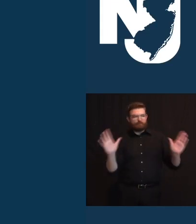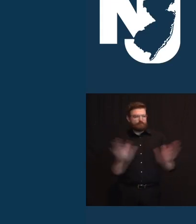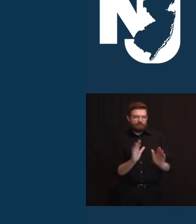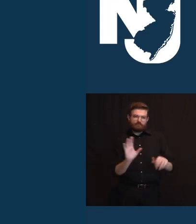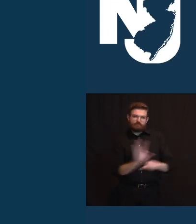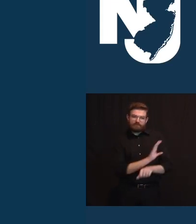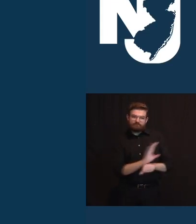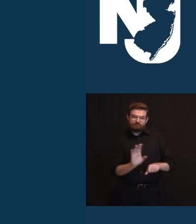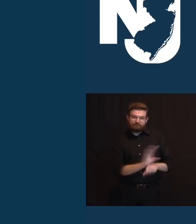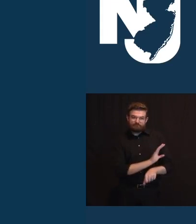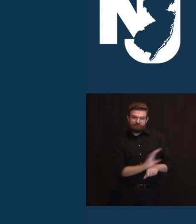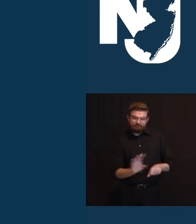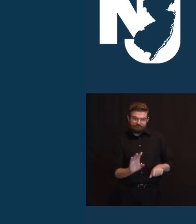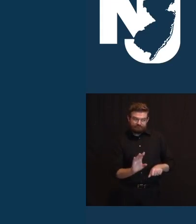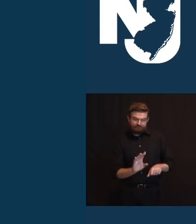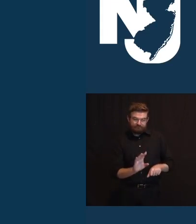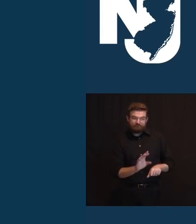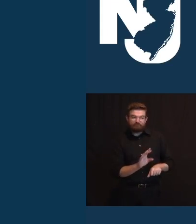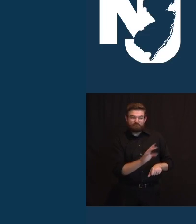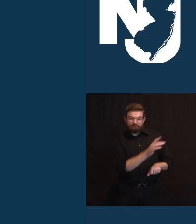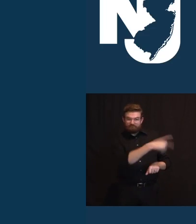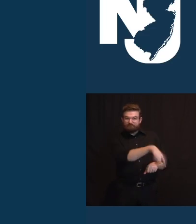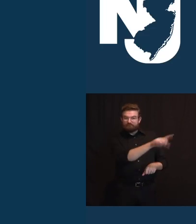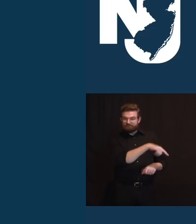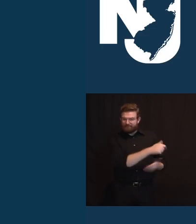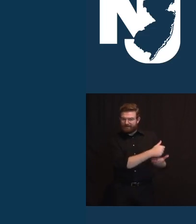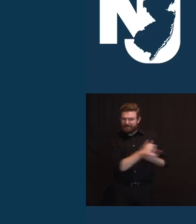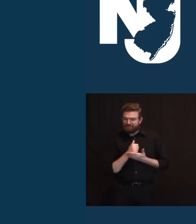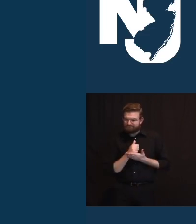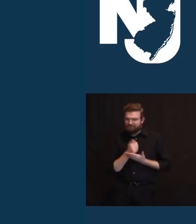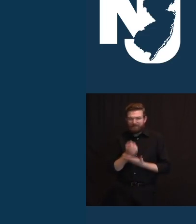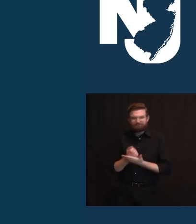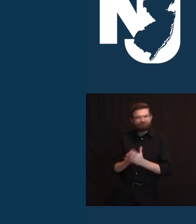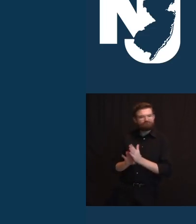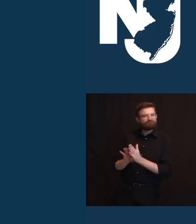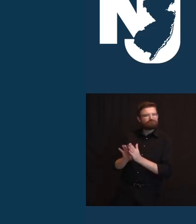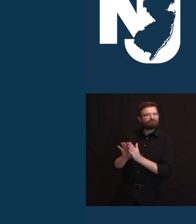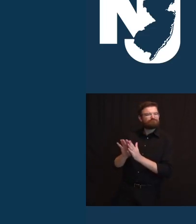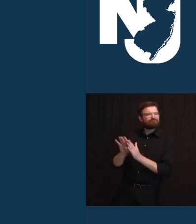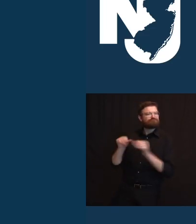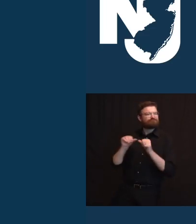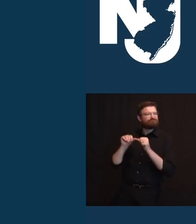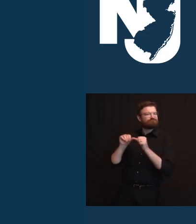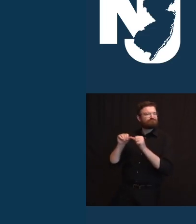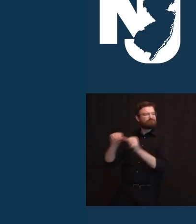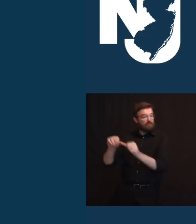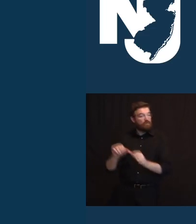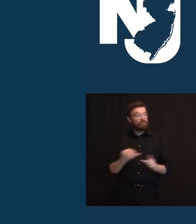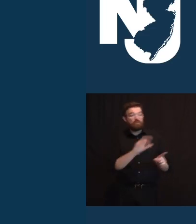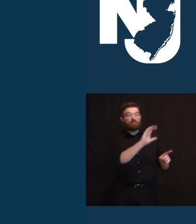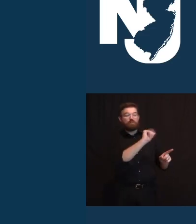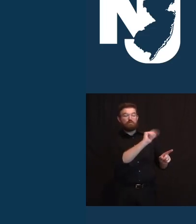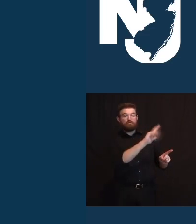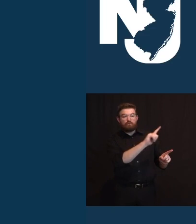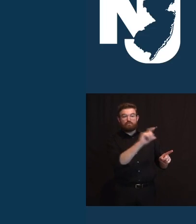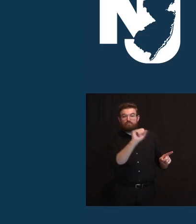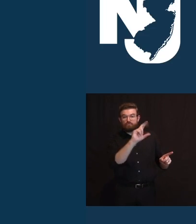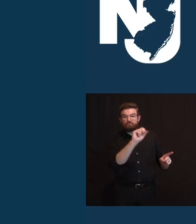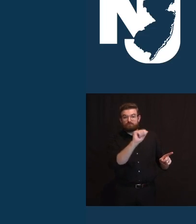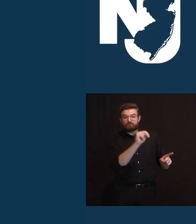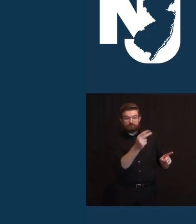our long-term economic recovery. That is Carl and Susan Spataco. They first opened Cape